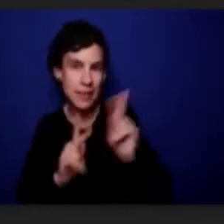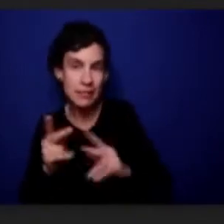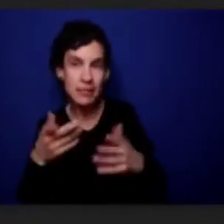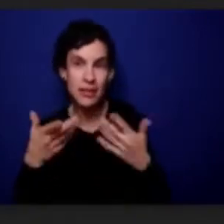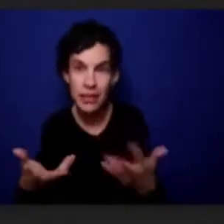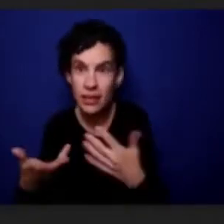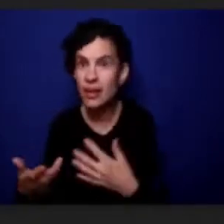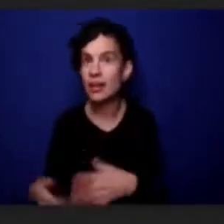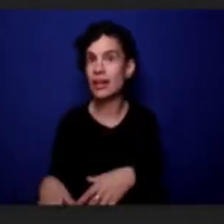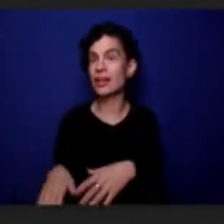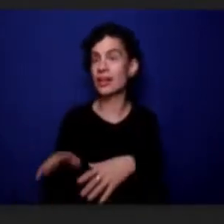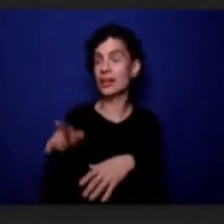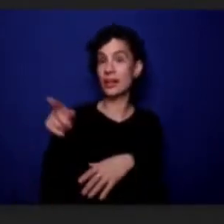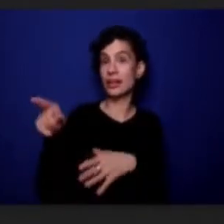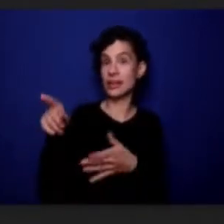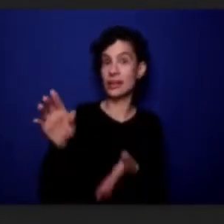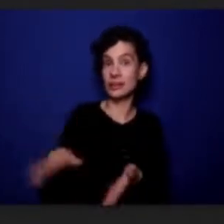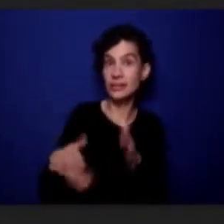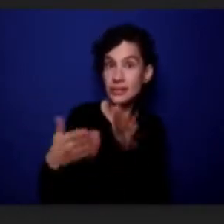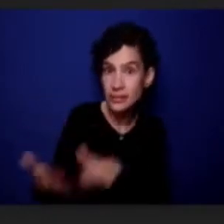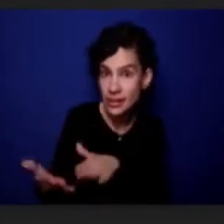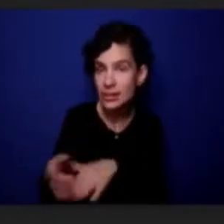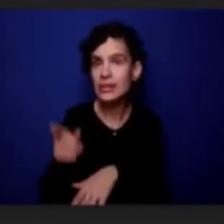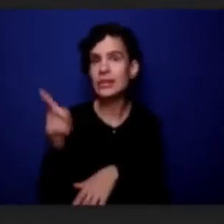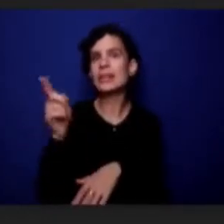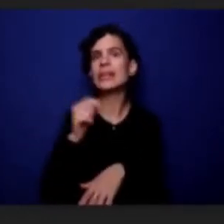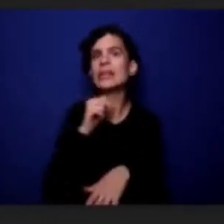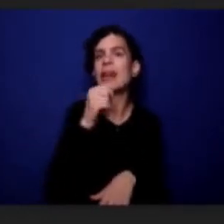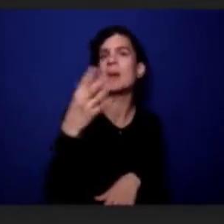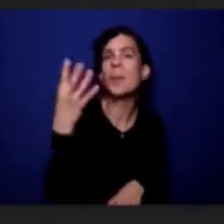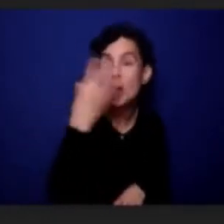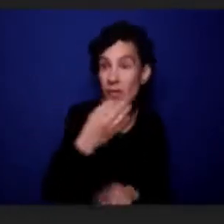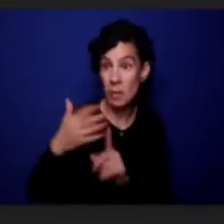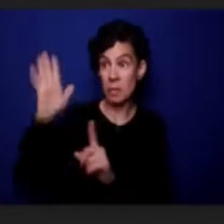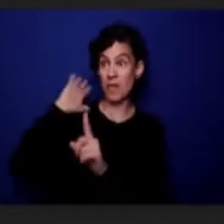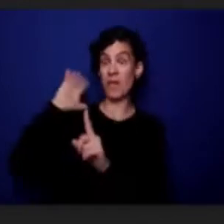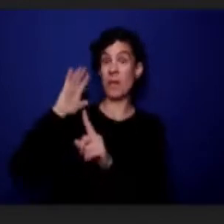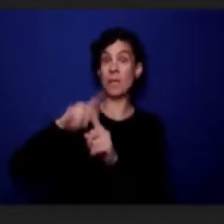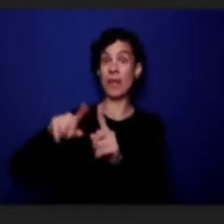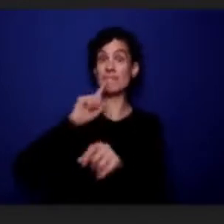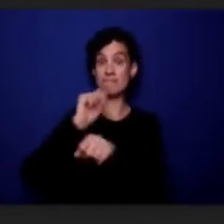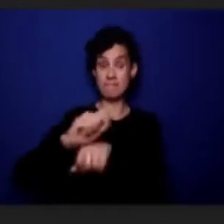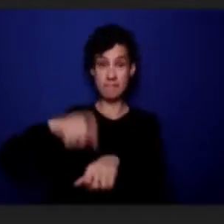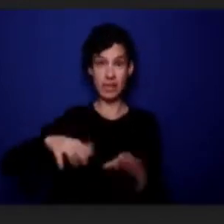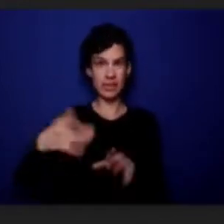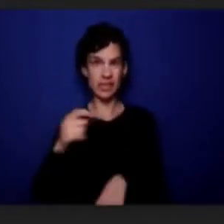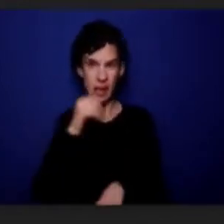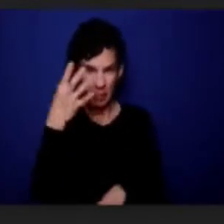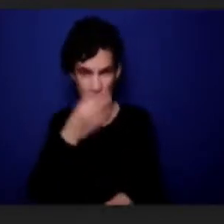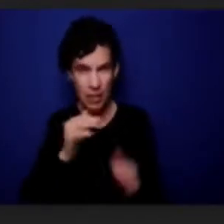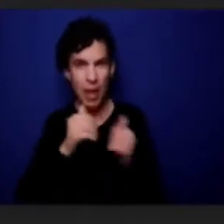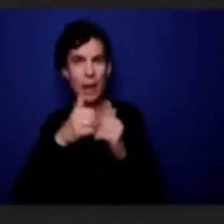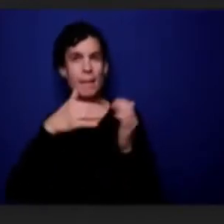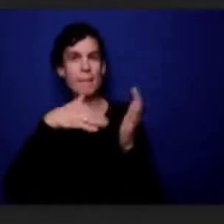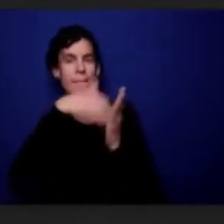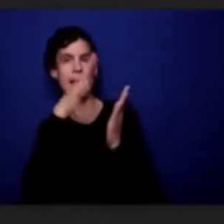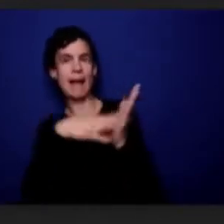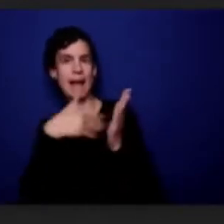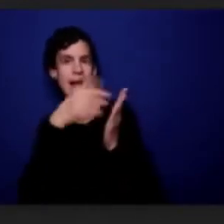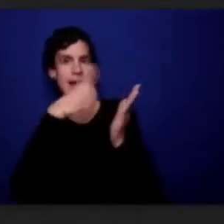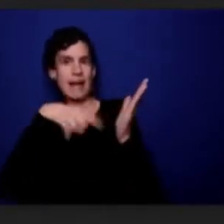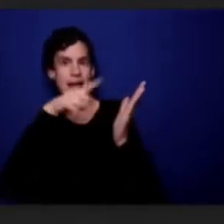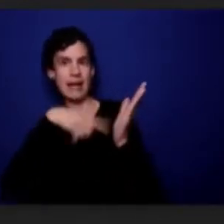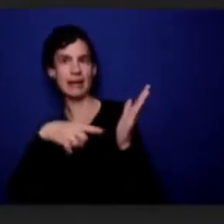And so in her moment of death, she would not have, in fact, actually been recently a beautiful young woman. It's just sort of